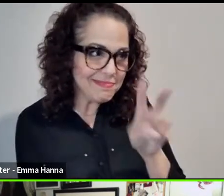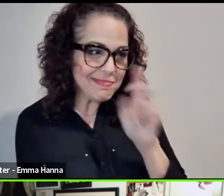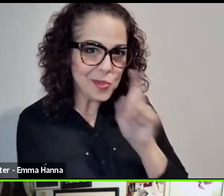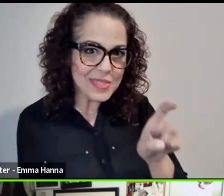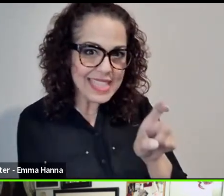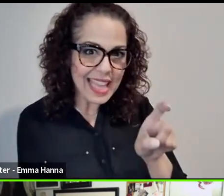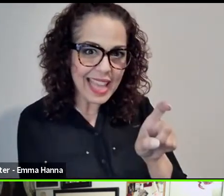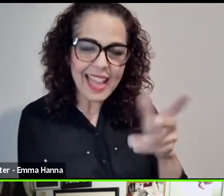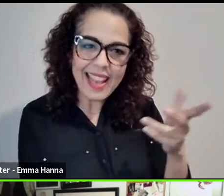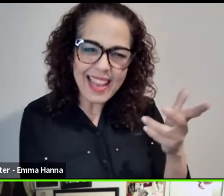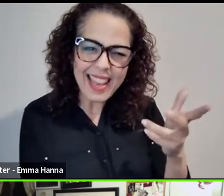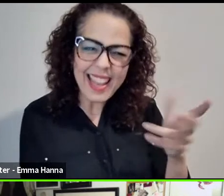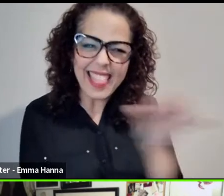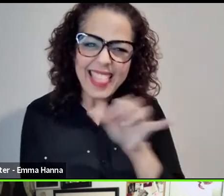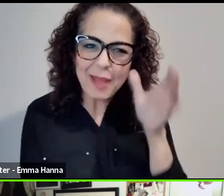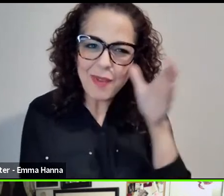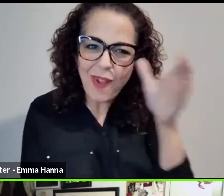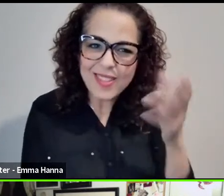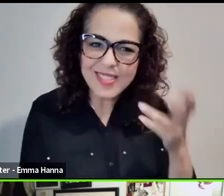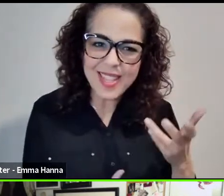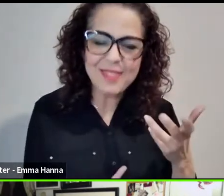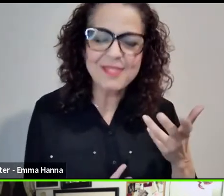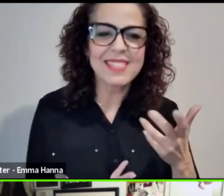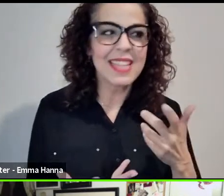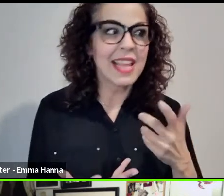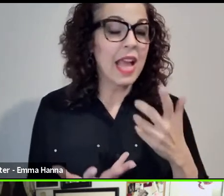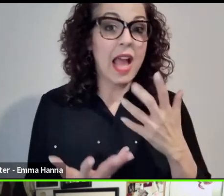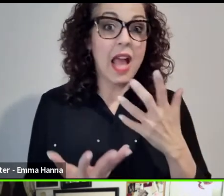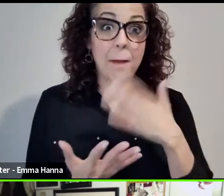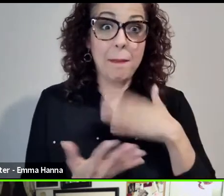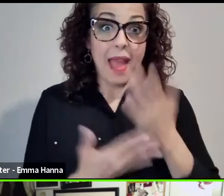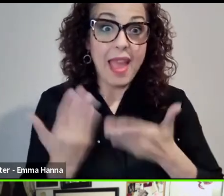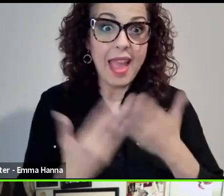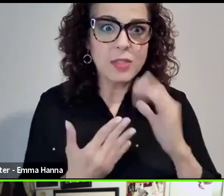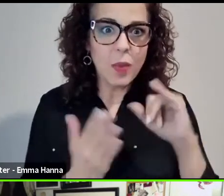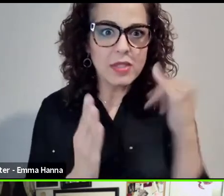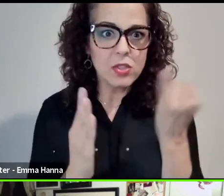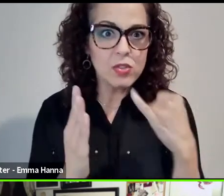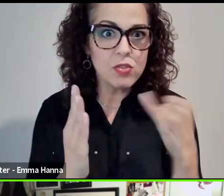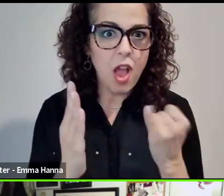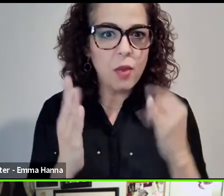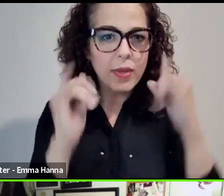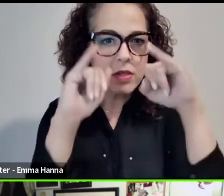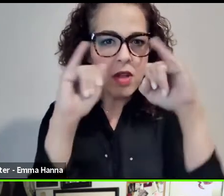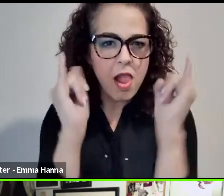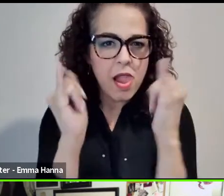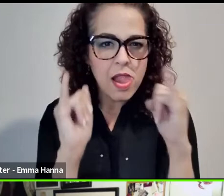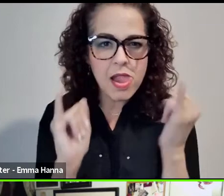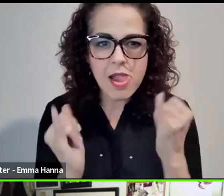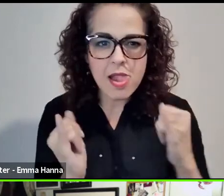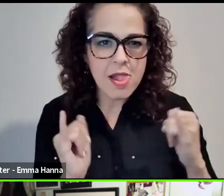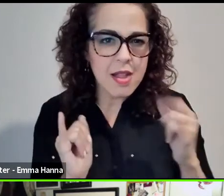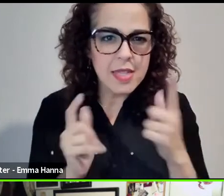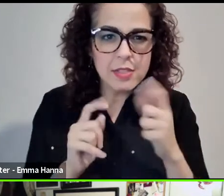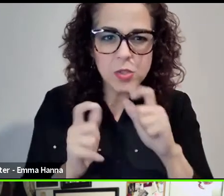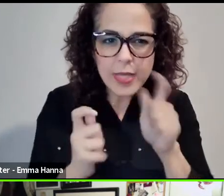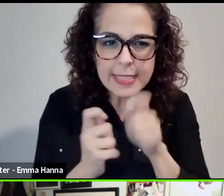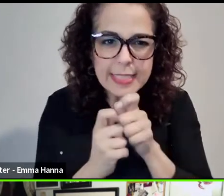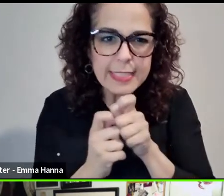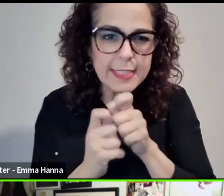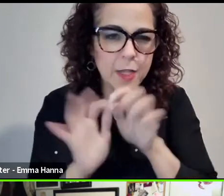There are things that my hand wants to draw, right? Like my hand wants to draw curves. It wants to draw details. It wants to draw,